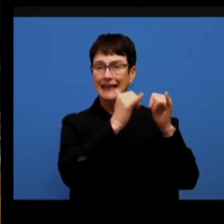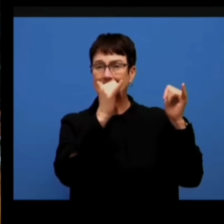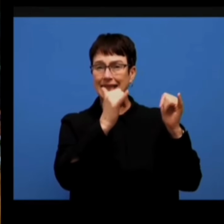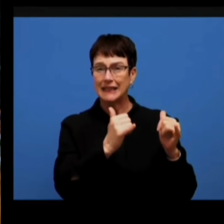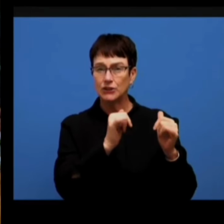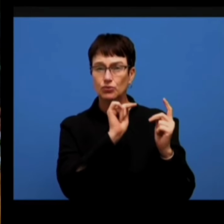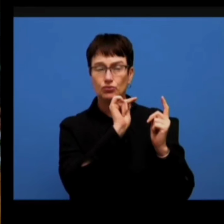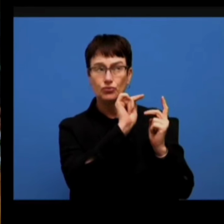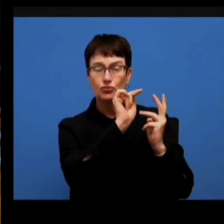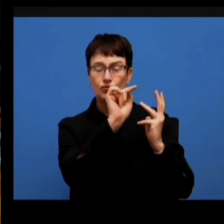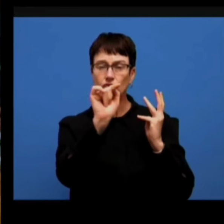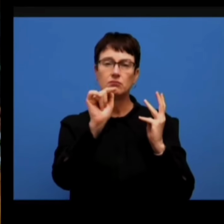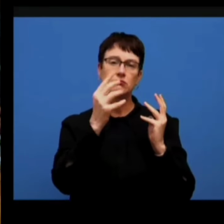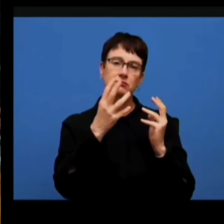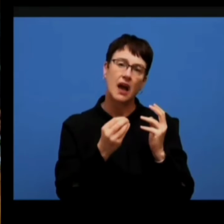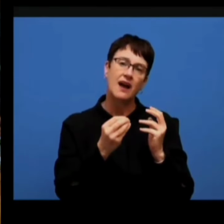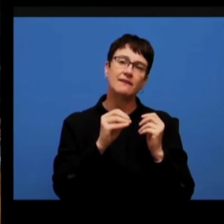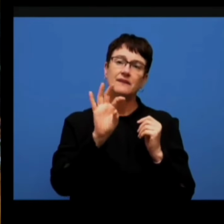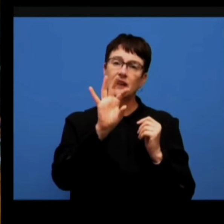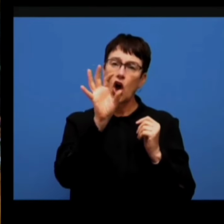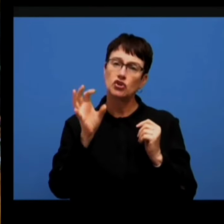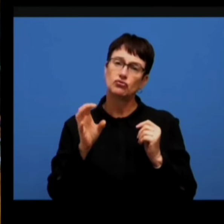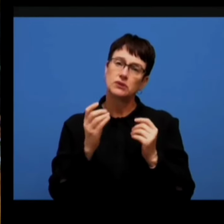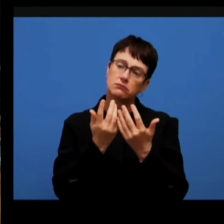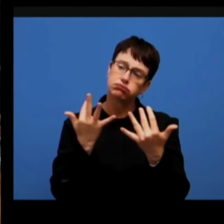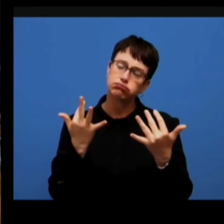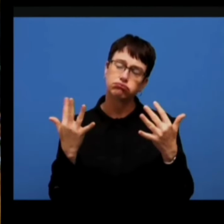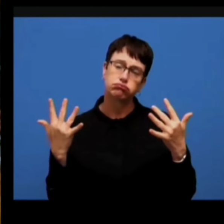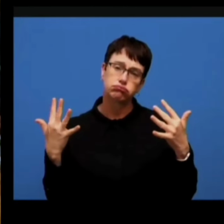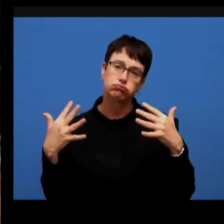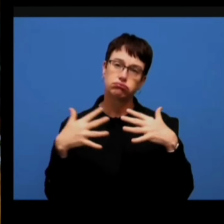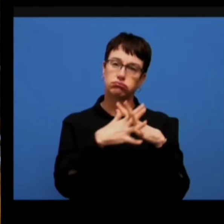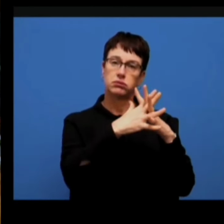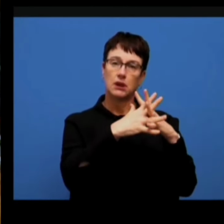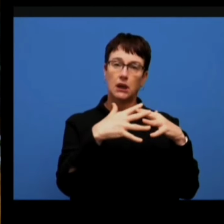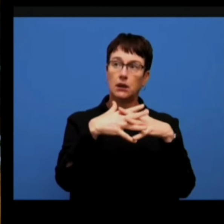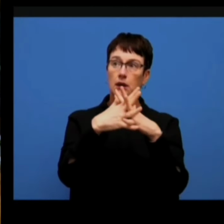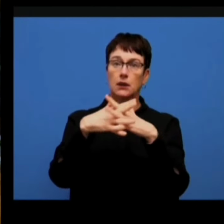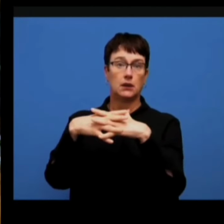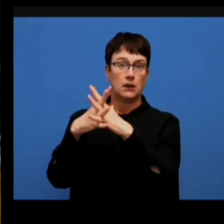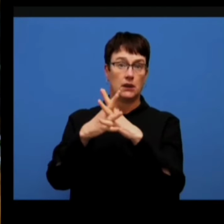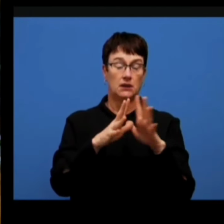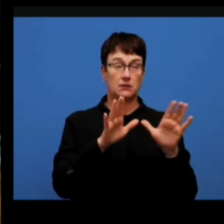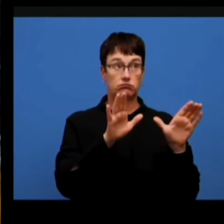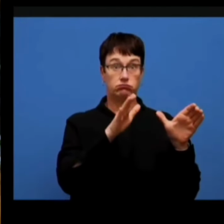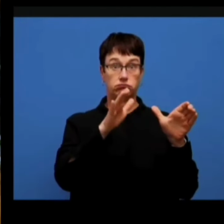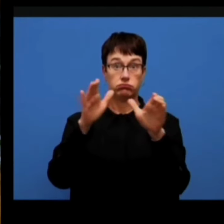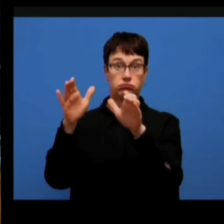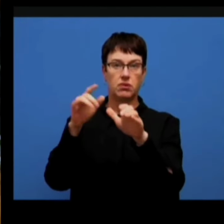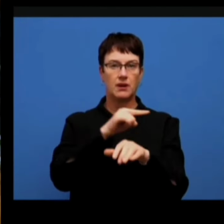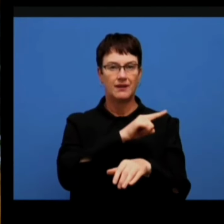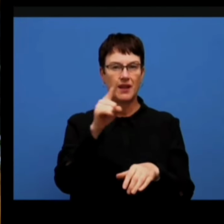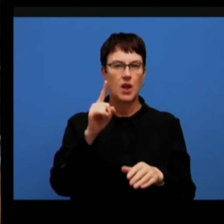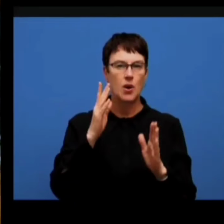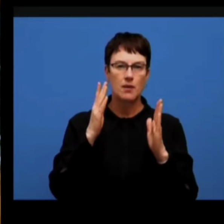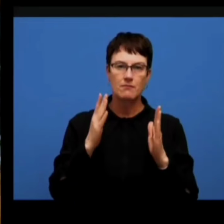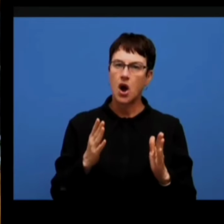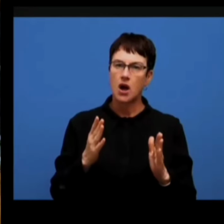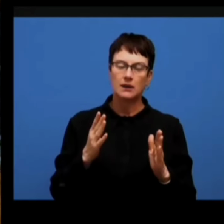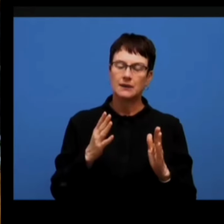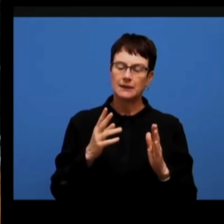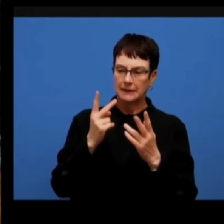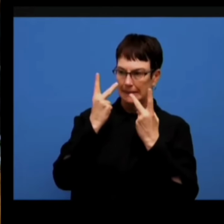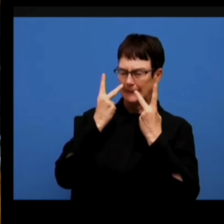regard, I would like to comment briefly on the governance of new technologies,